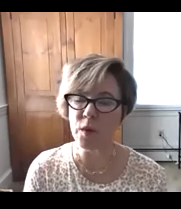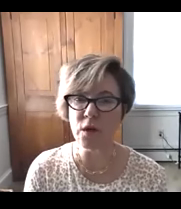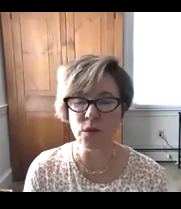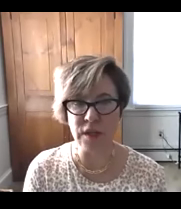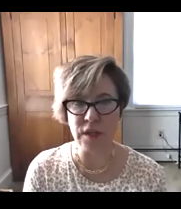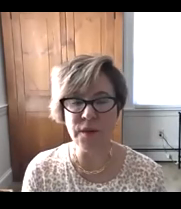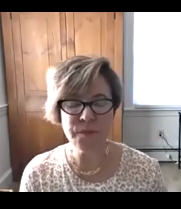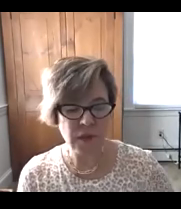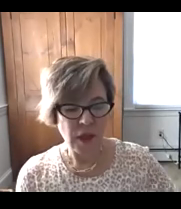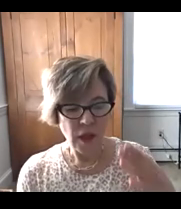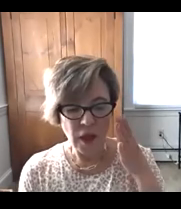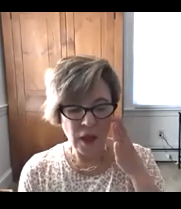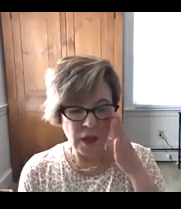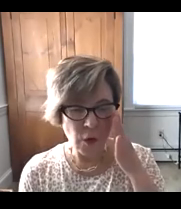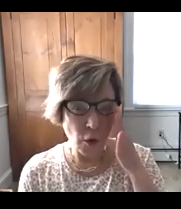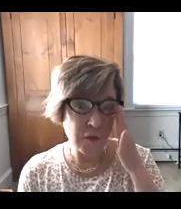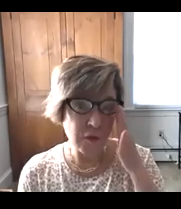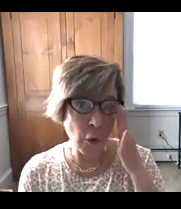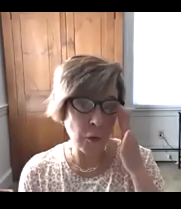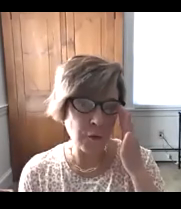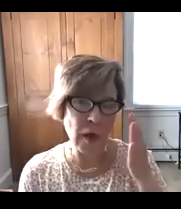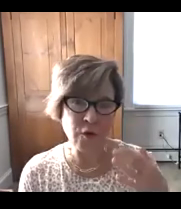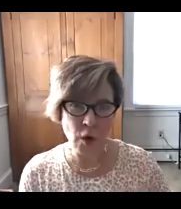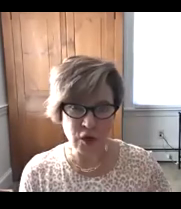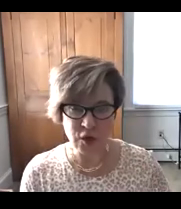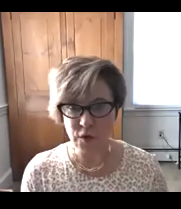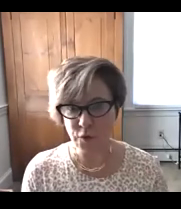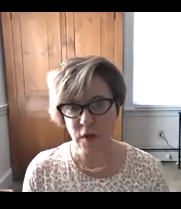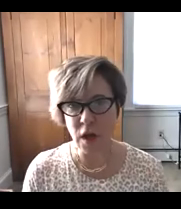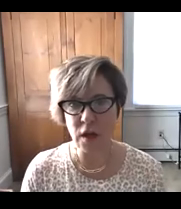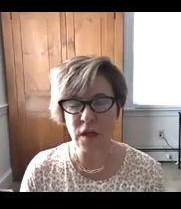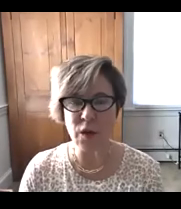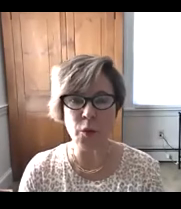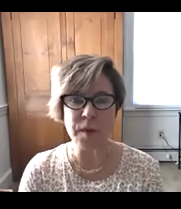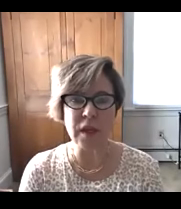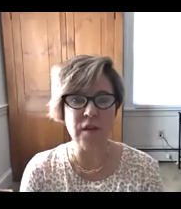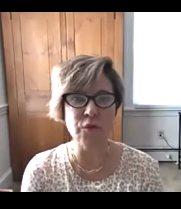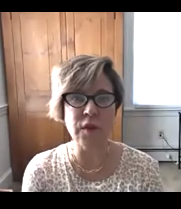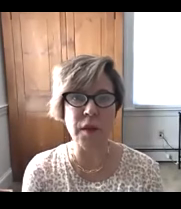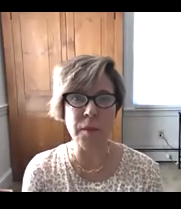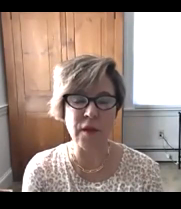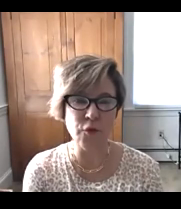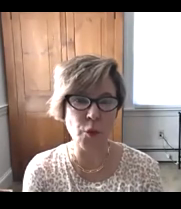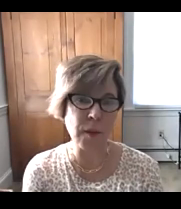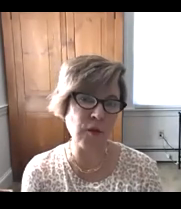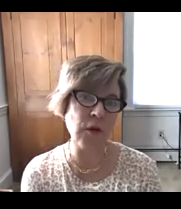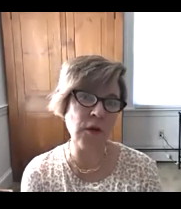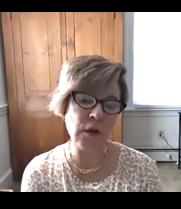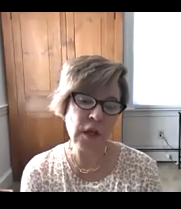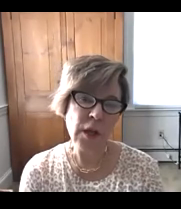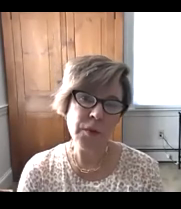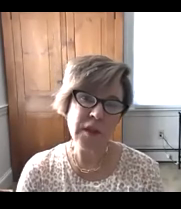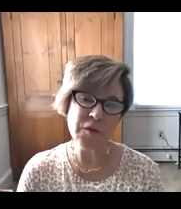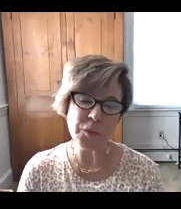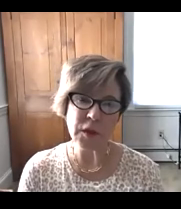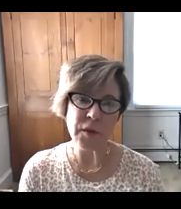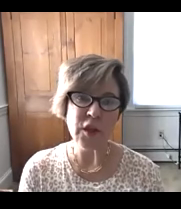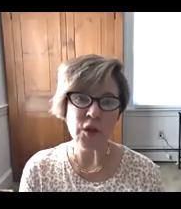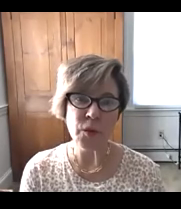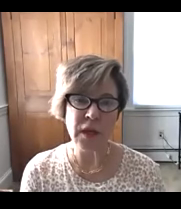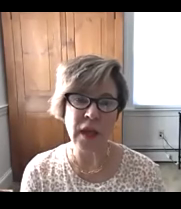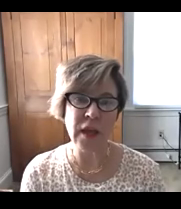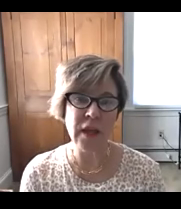be recorded. And also, if you have questions for Don, he will be answering them after the webinar. Please put